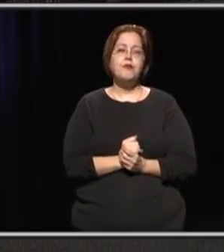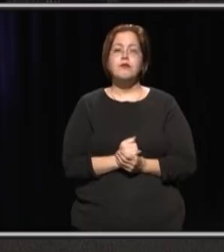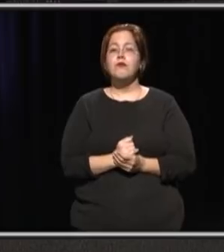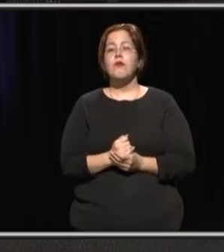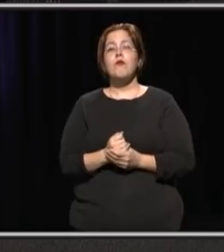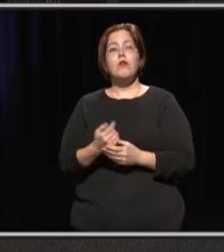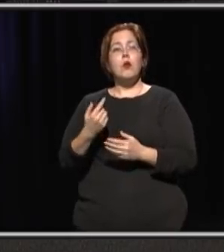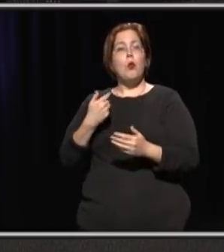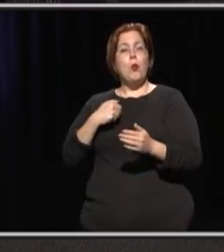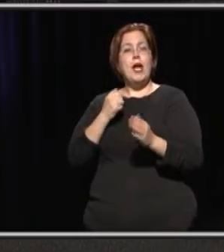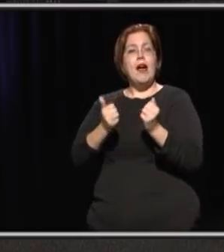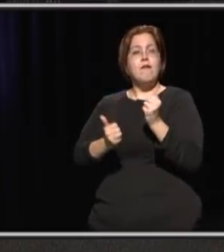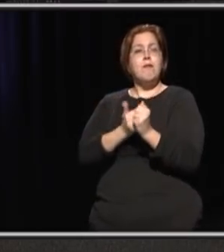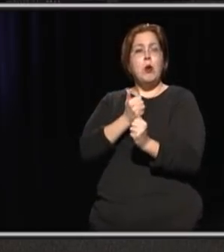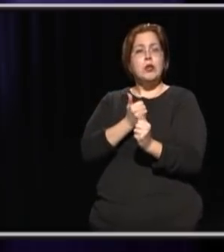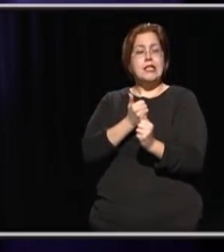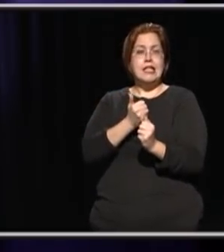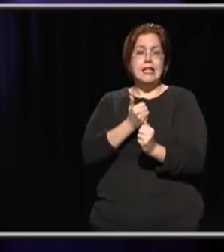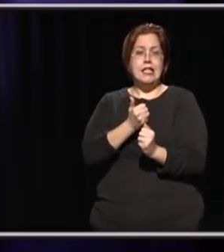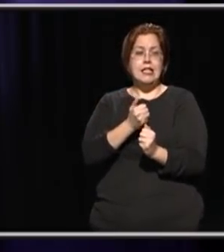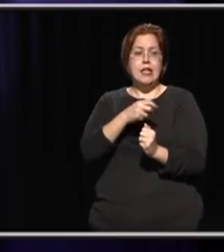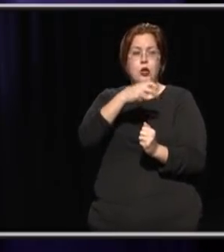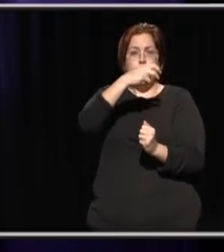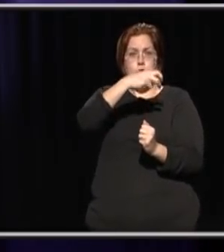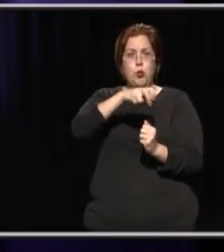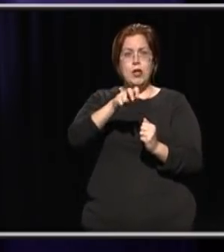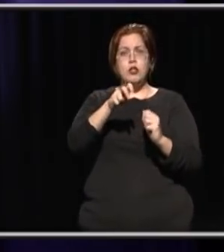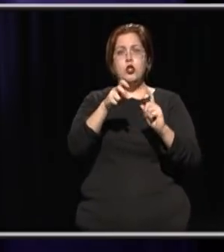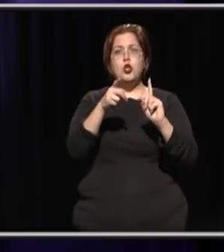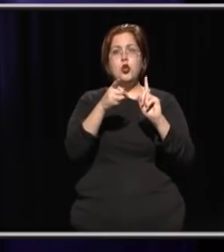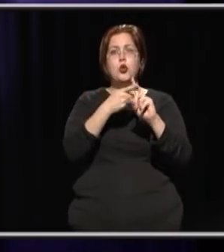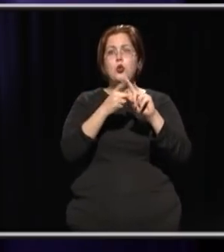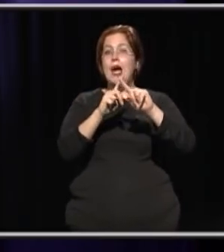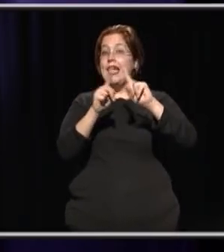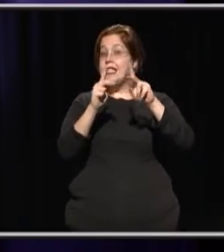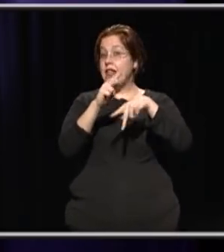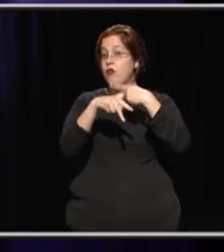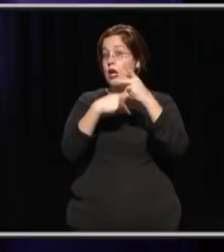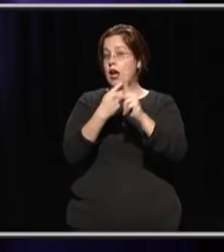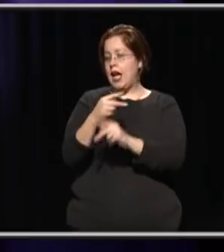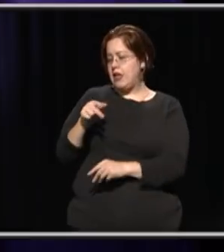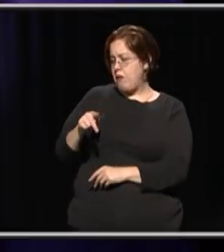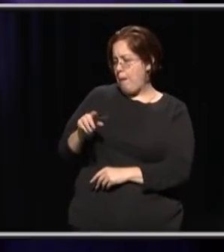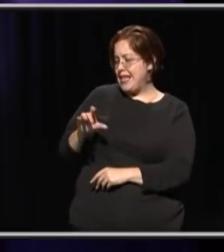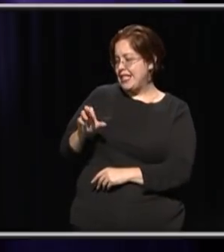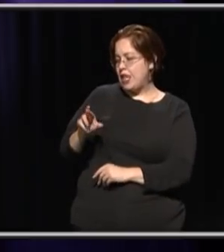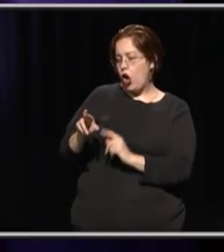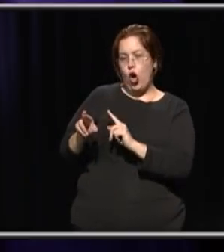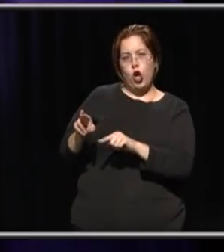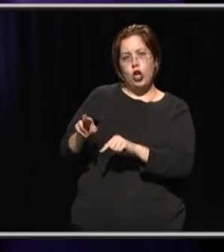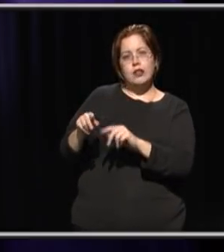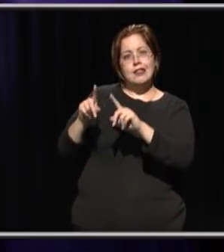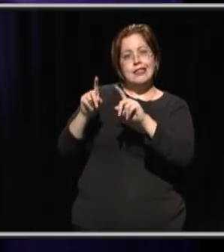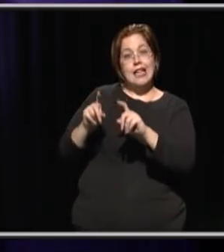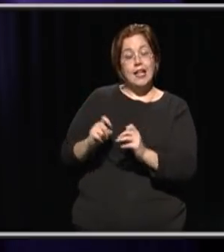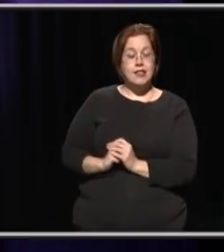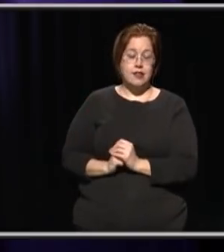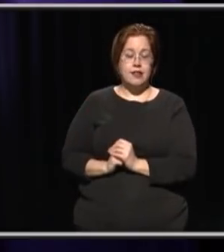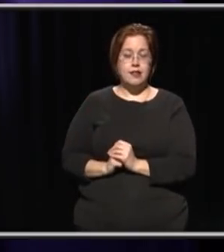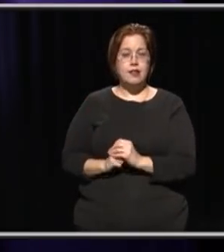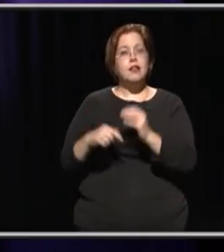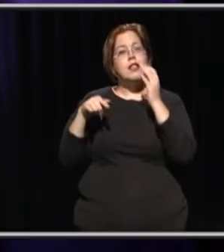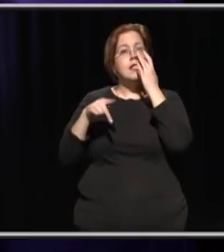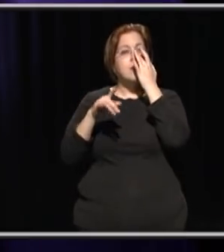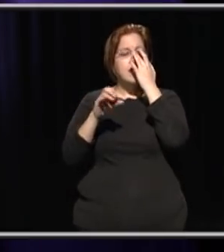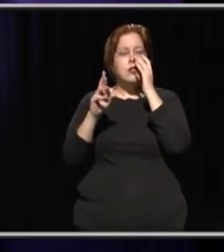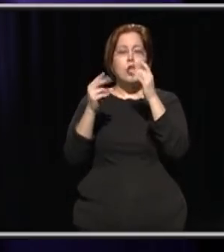have primarily switched over to a different kind of PCR test. This PCR